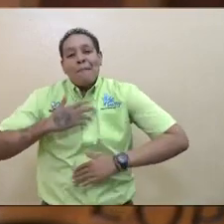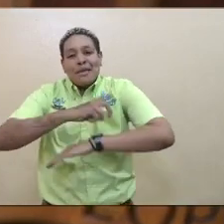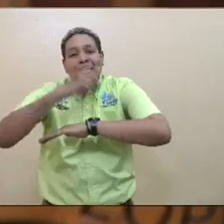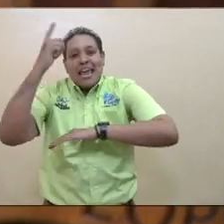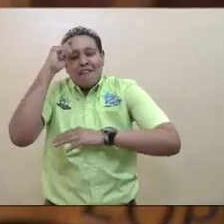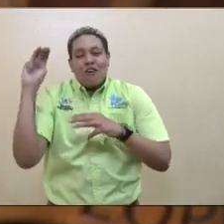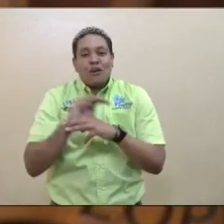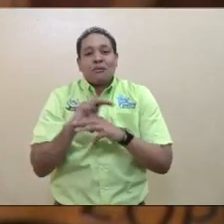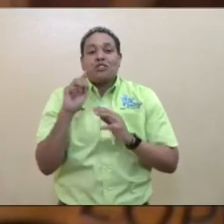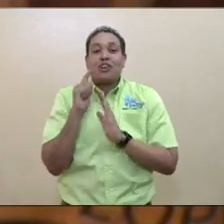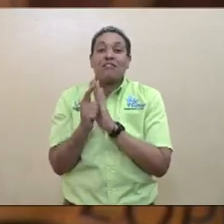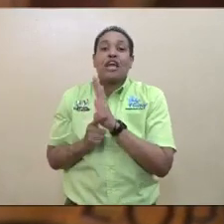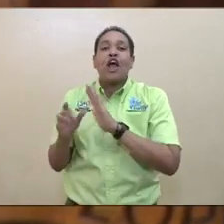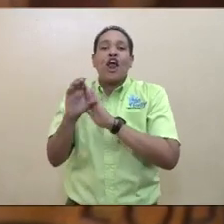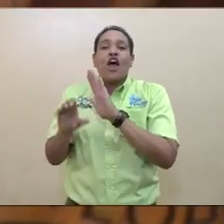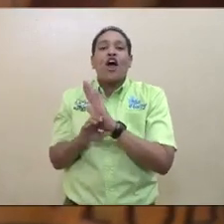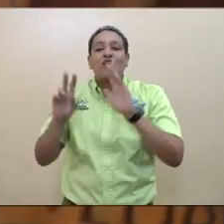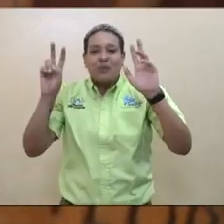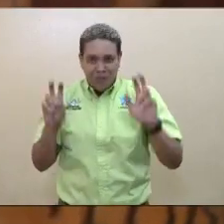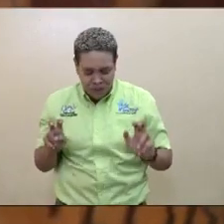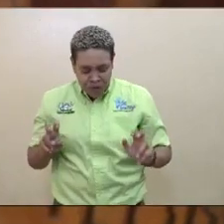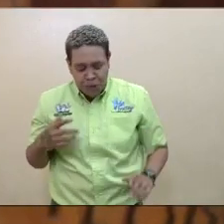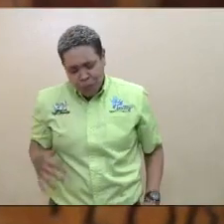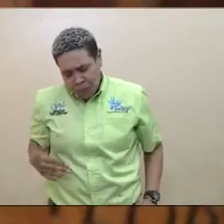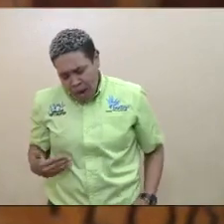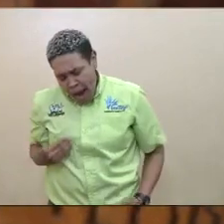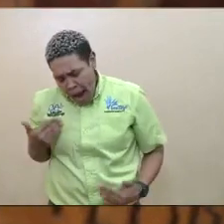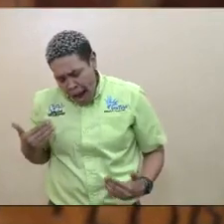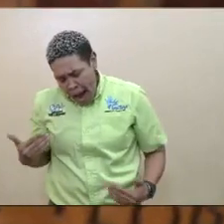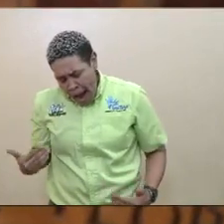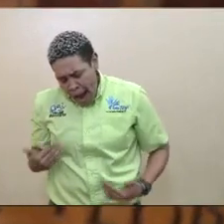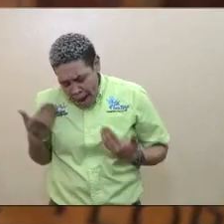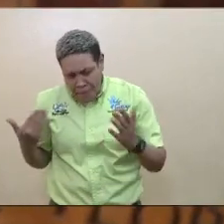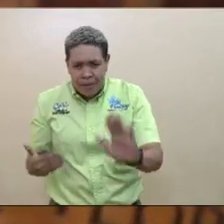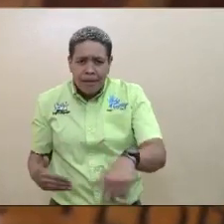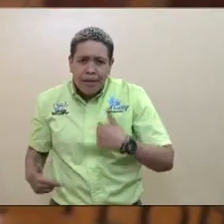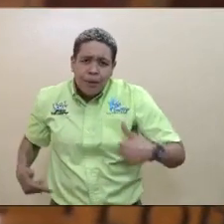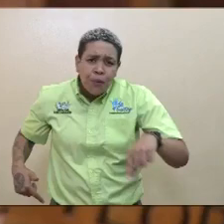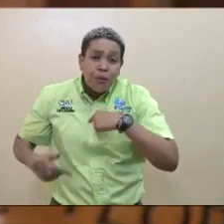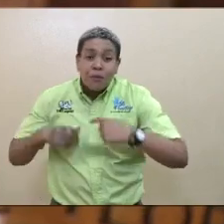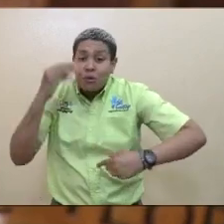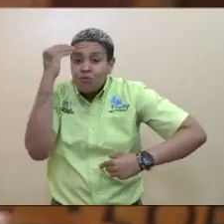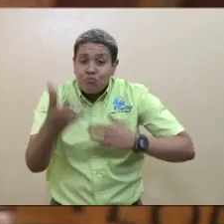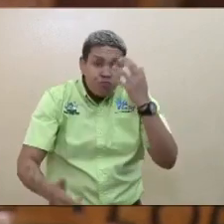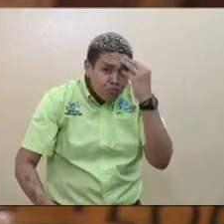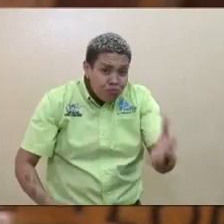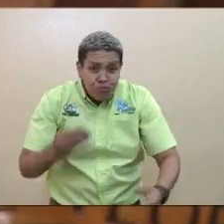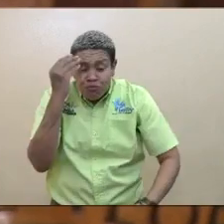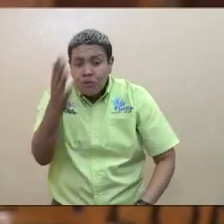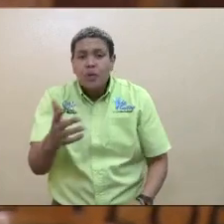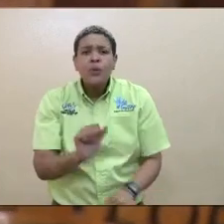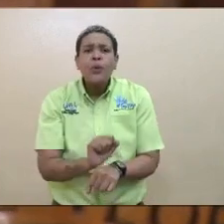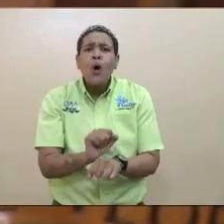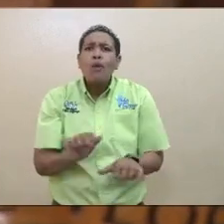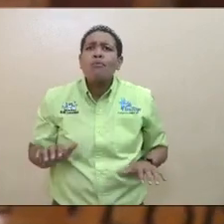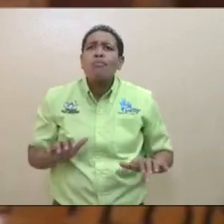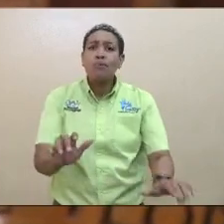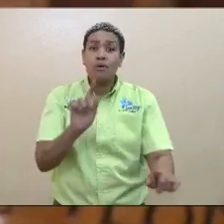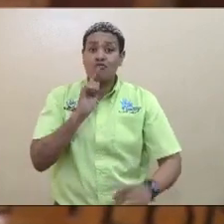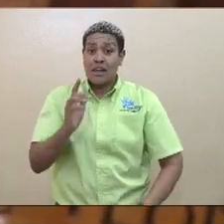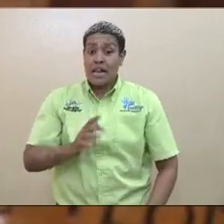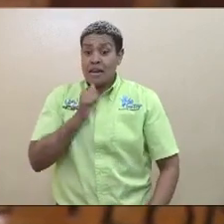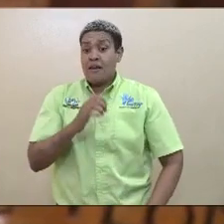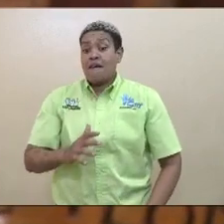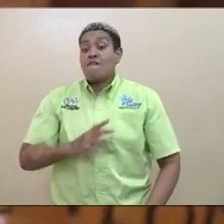the Ministry of Legal and Constitutional Affairs. We have been telling you about the work to be done in